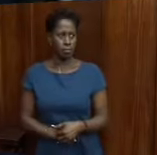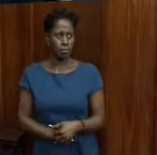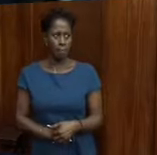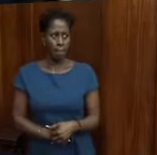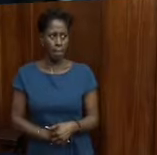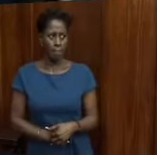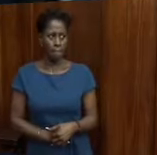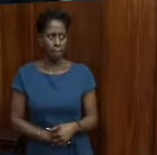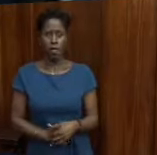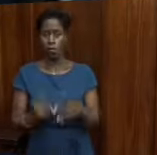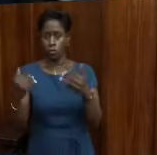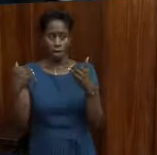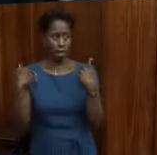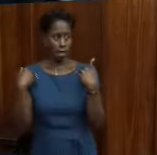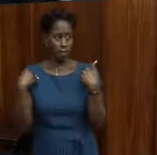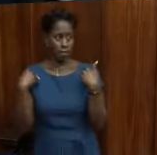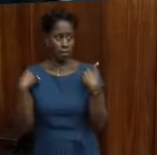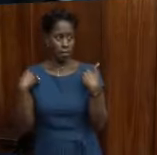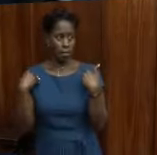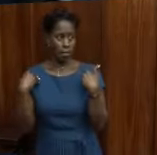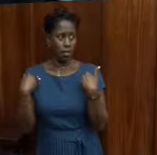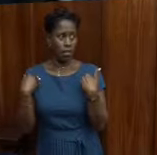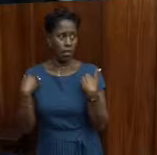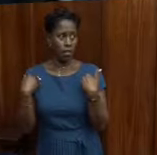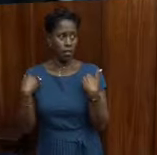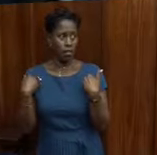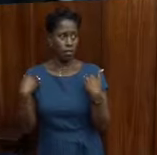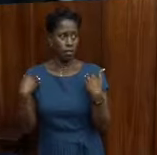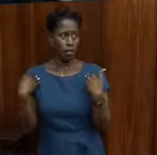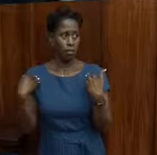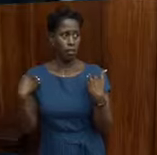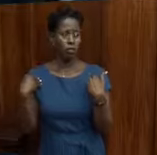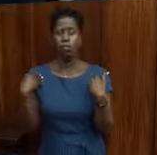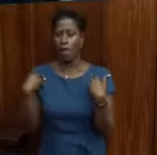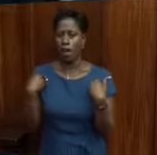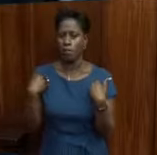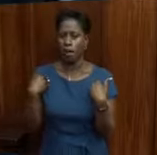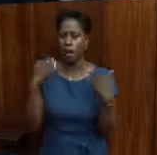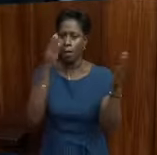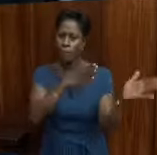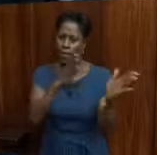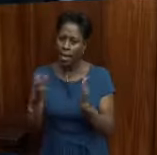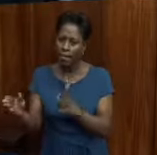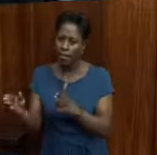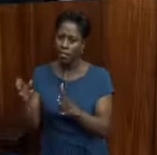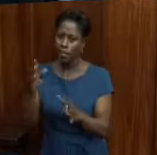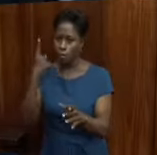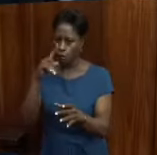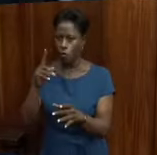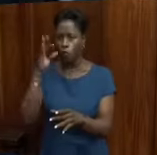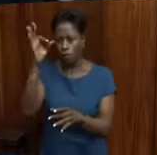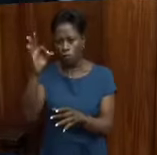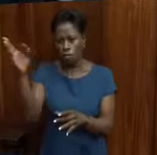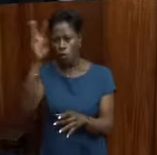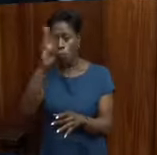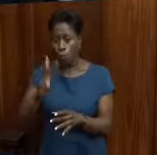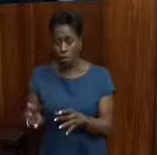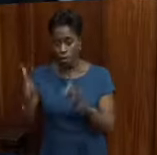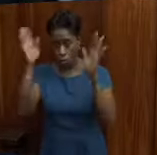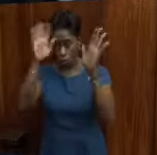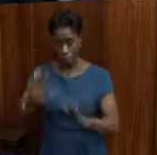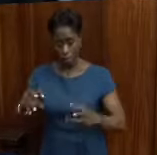contingency emergency response mechanism to respond to future extreme weather events. Some of the challenges